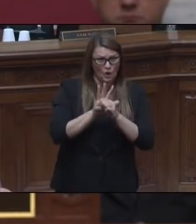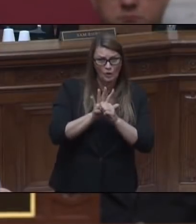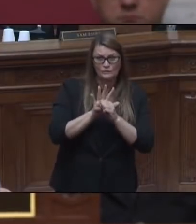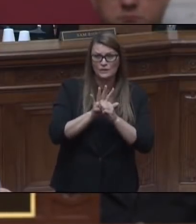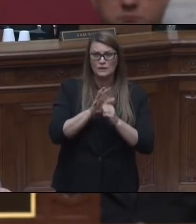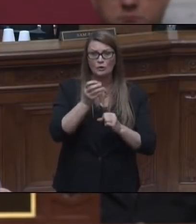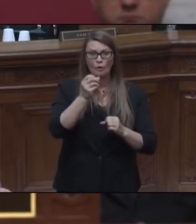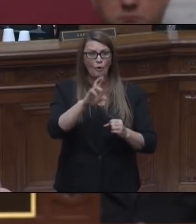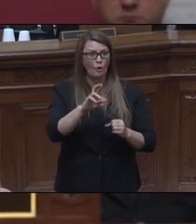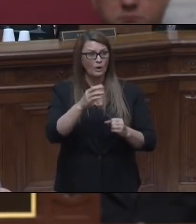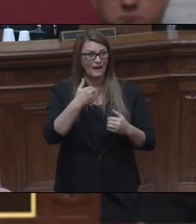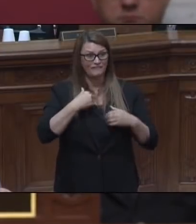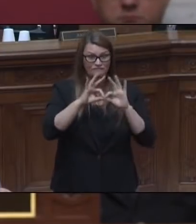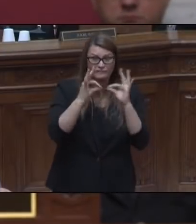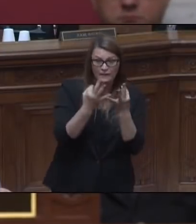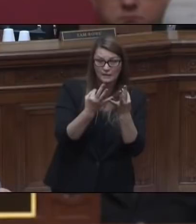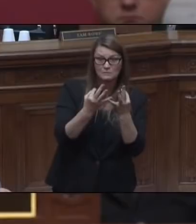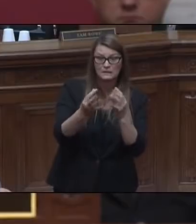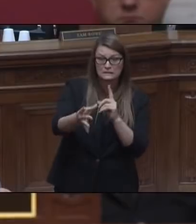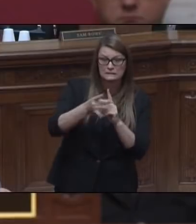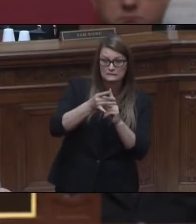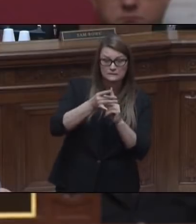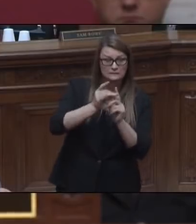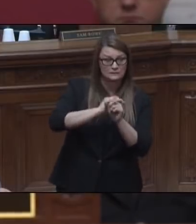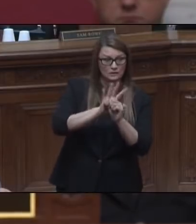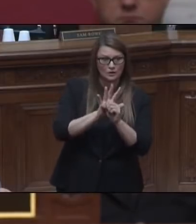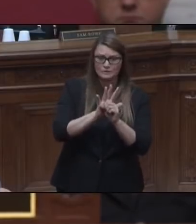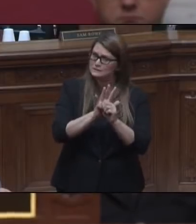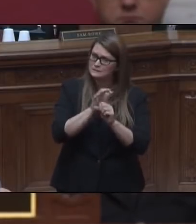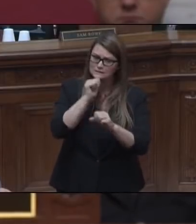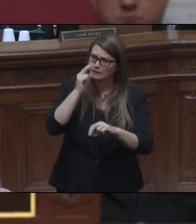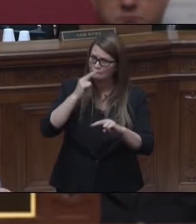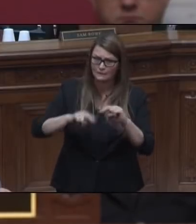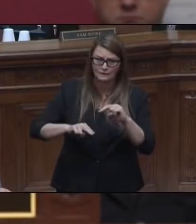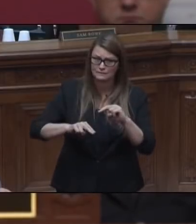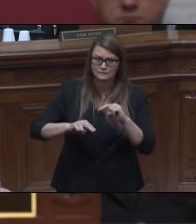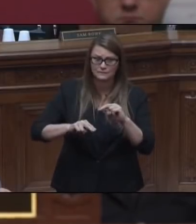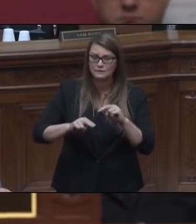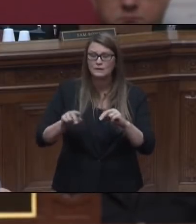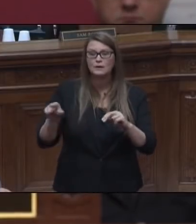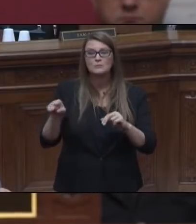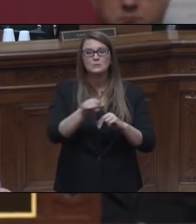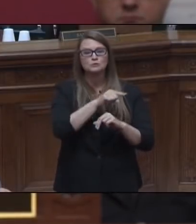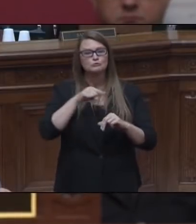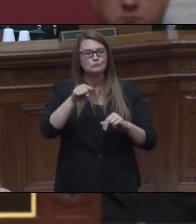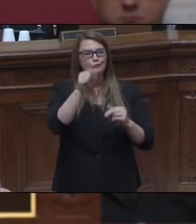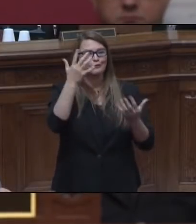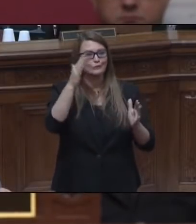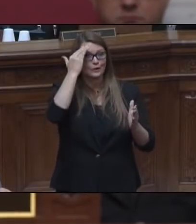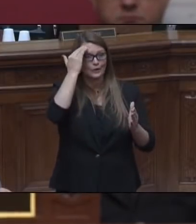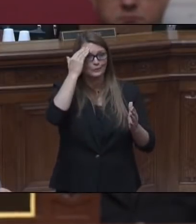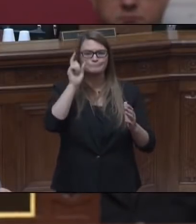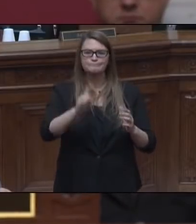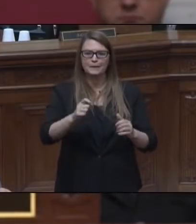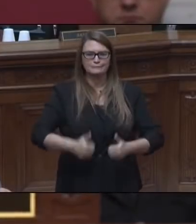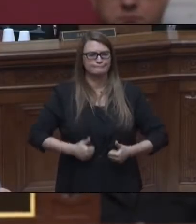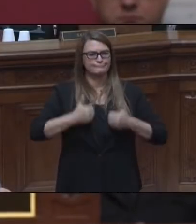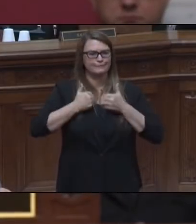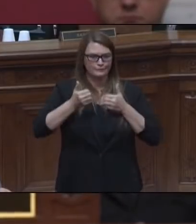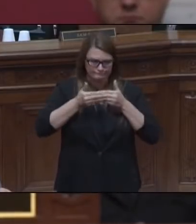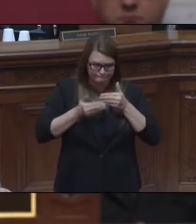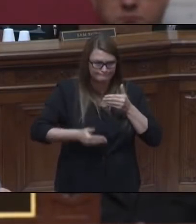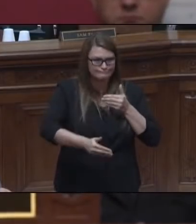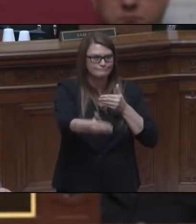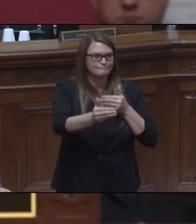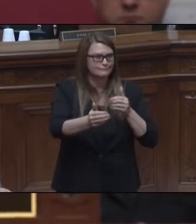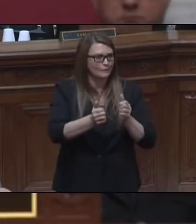have dealt with it, it's not any fun. And we all know that. But we also all know that we got to live with it, don't we? We